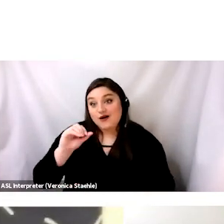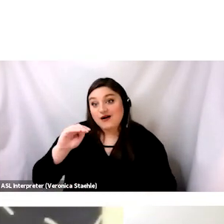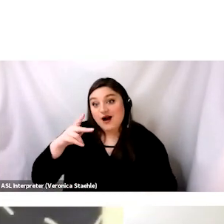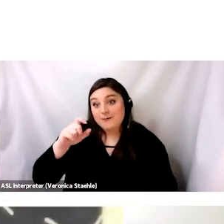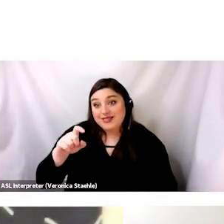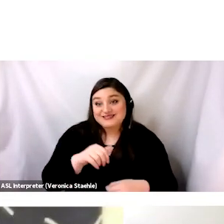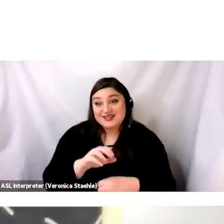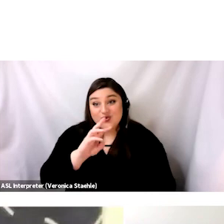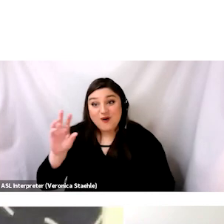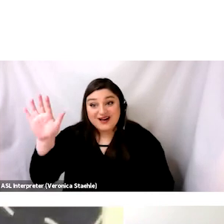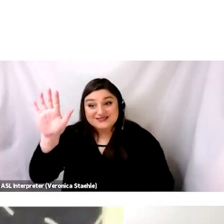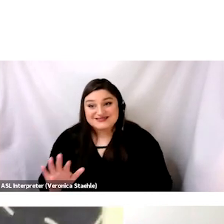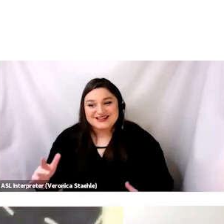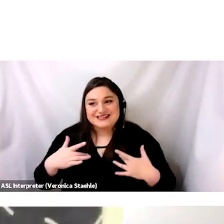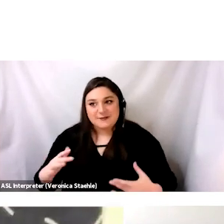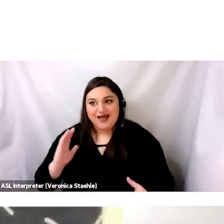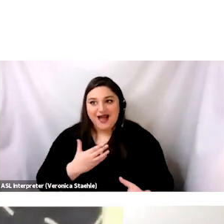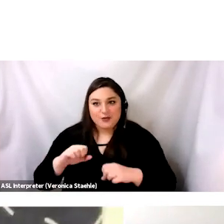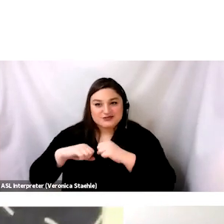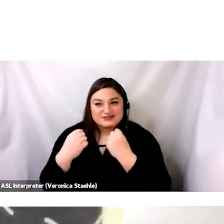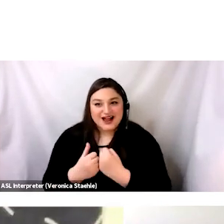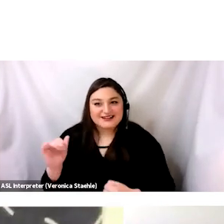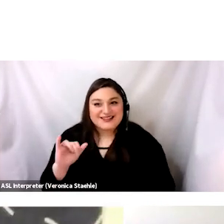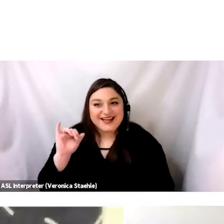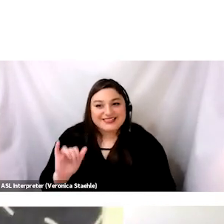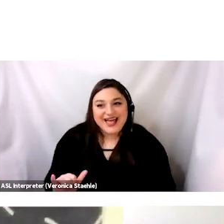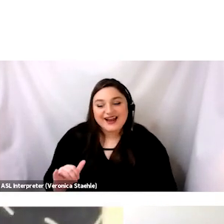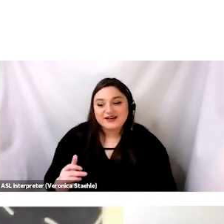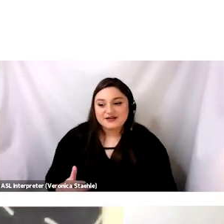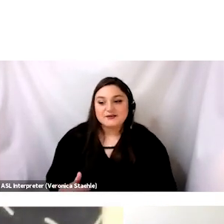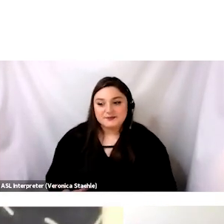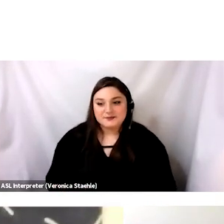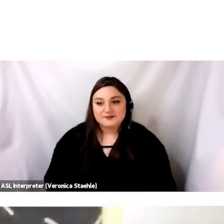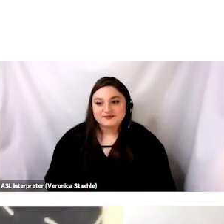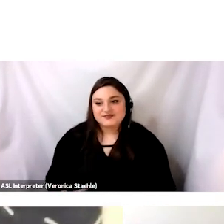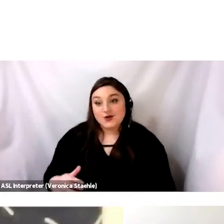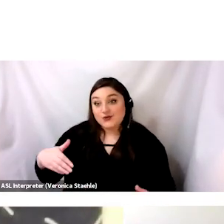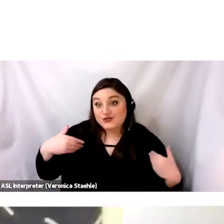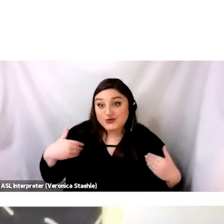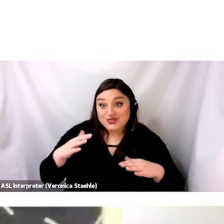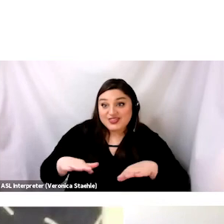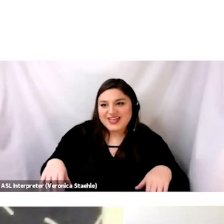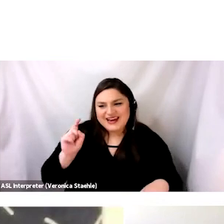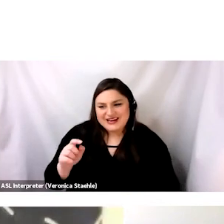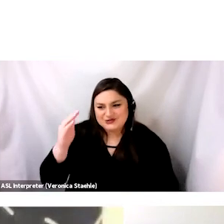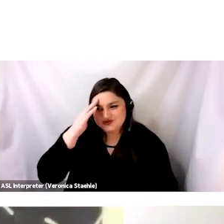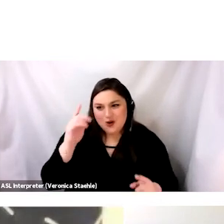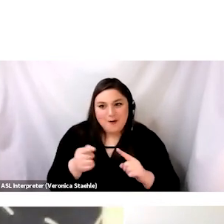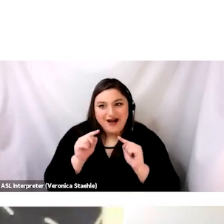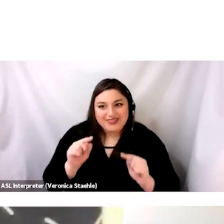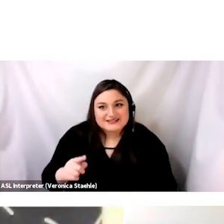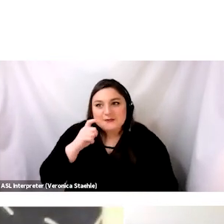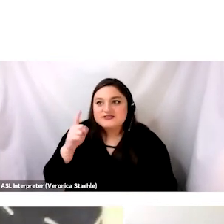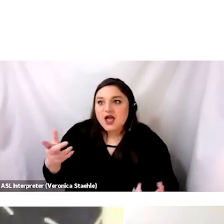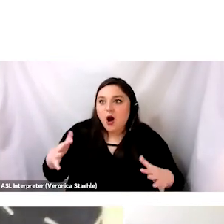West, and that sort of determines how we interact with other geographies, then little humans need to know about it because they are living in